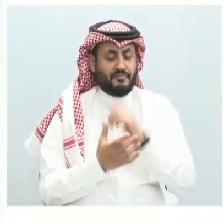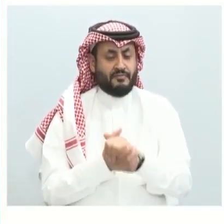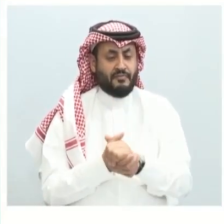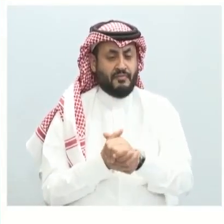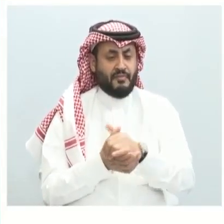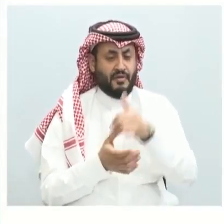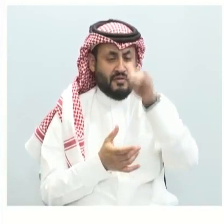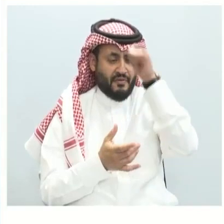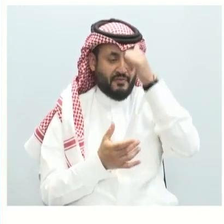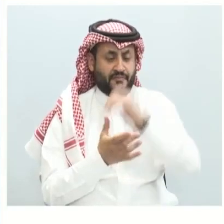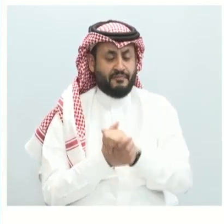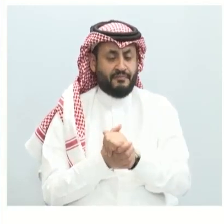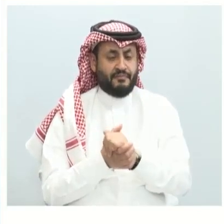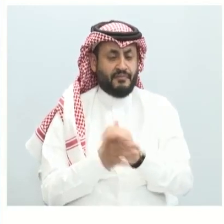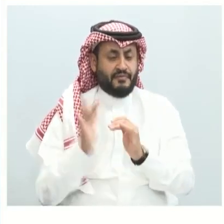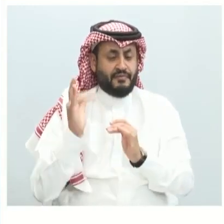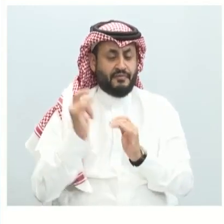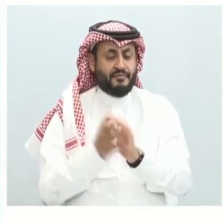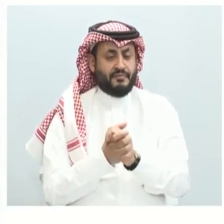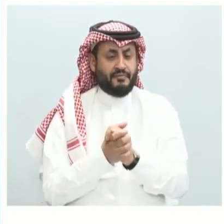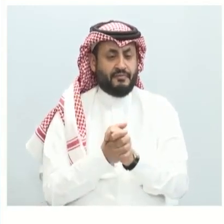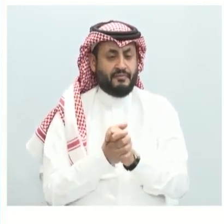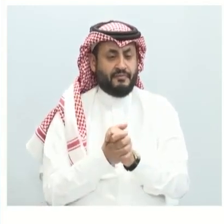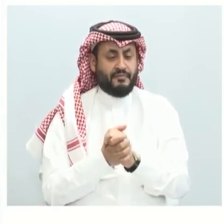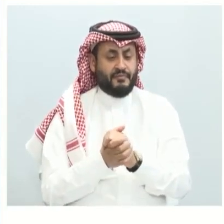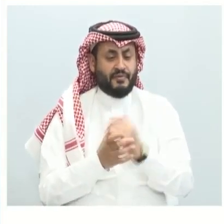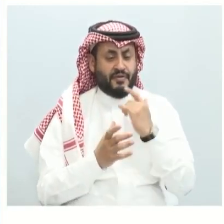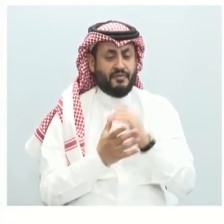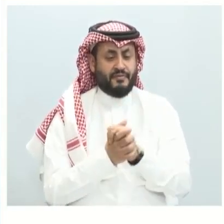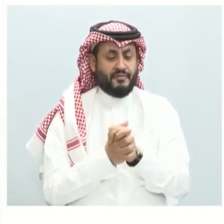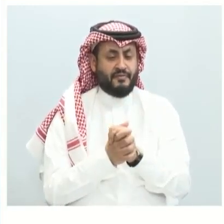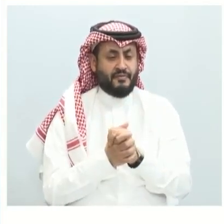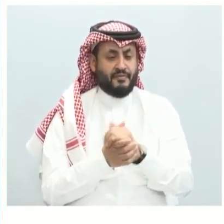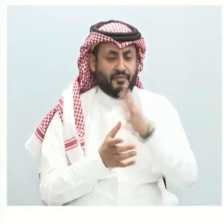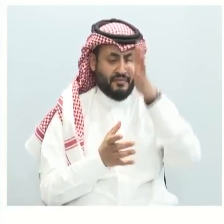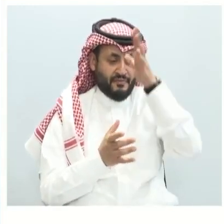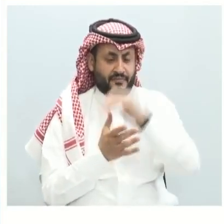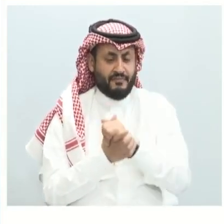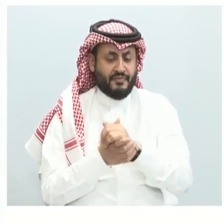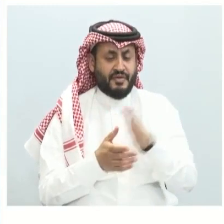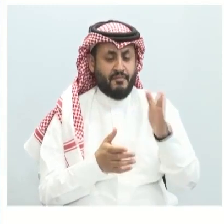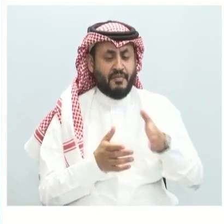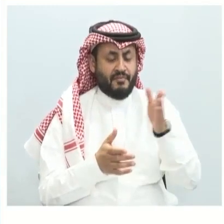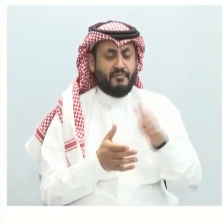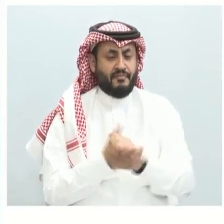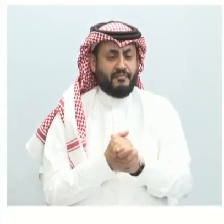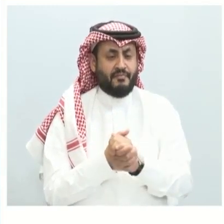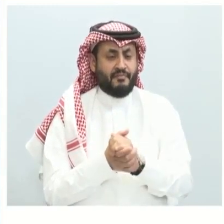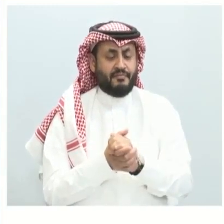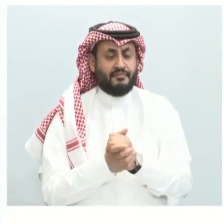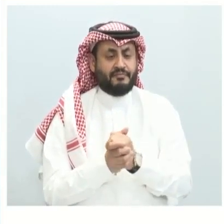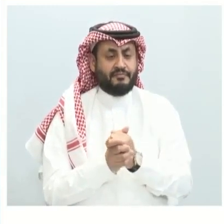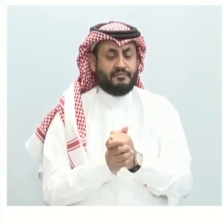Riad Lebanon jida Roman Jordan Dam and